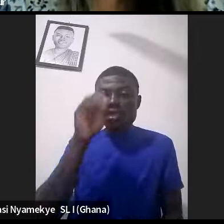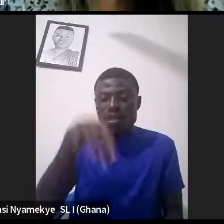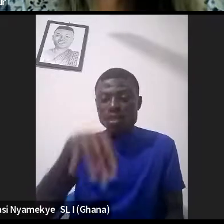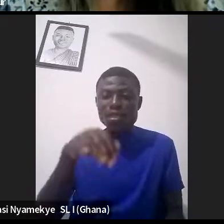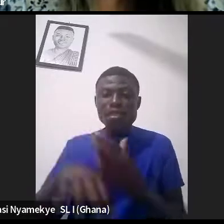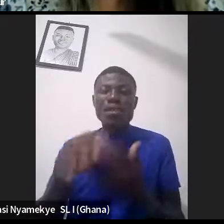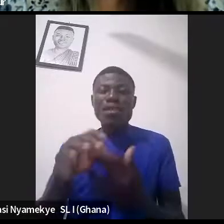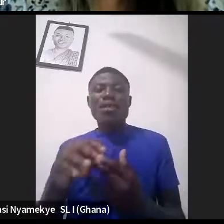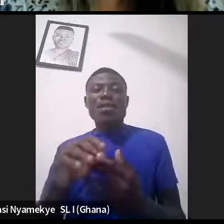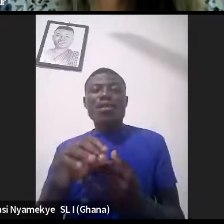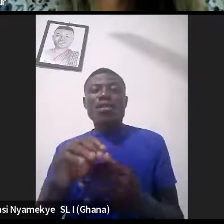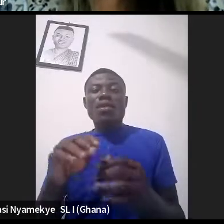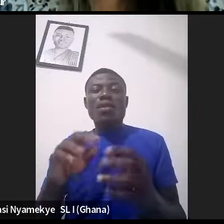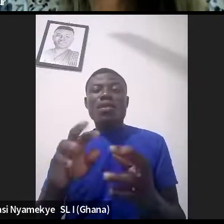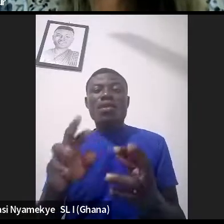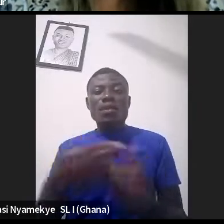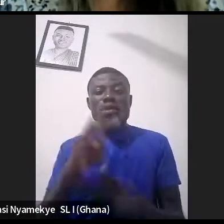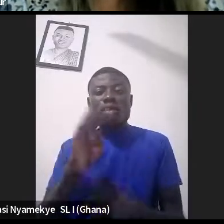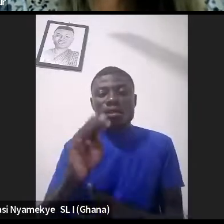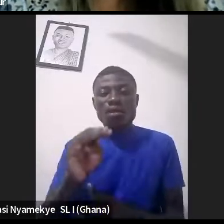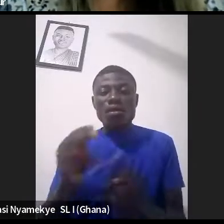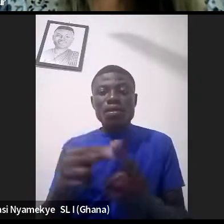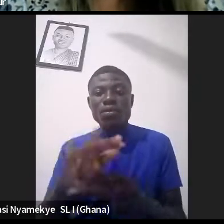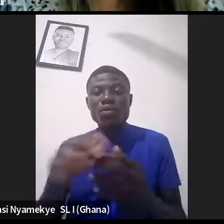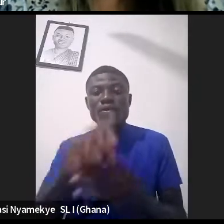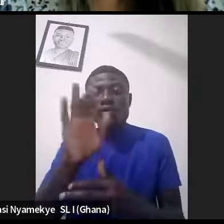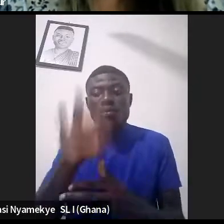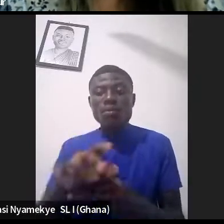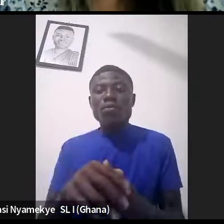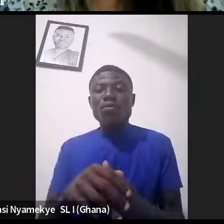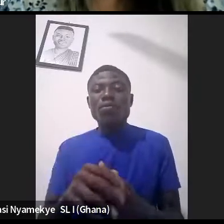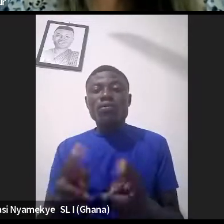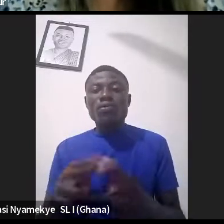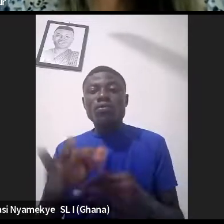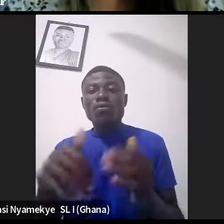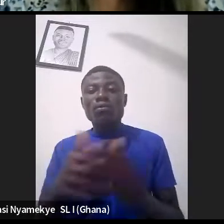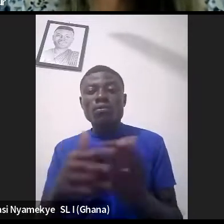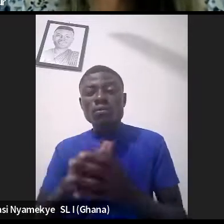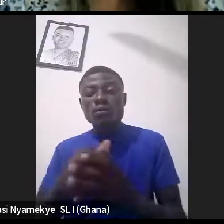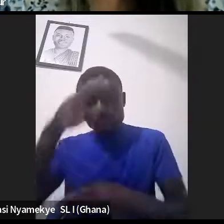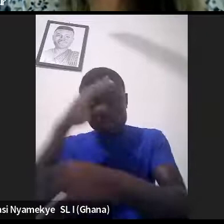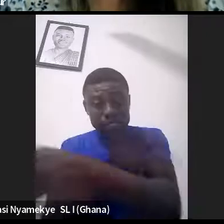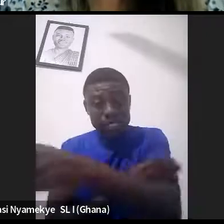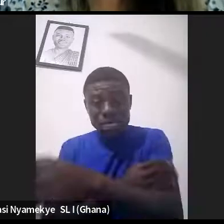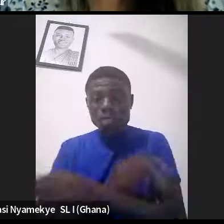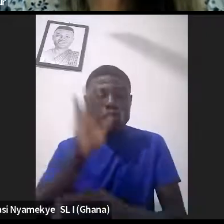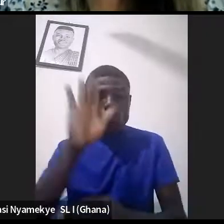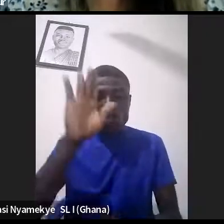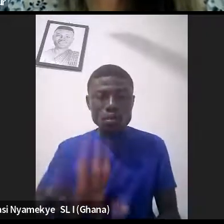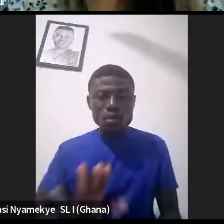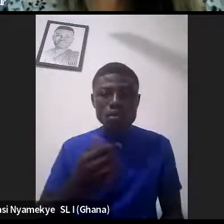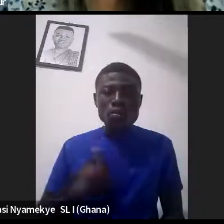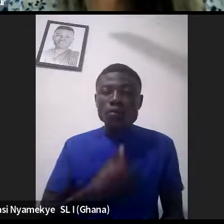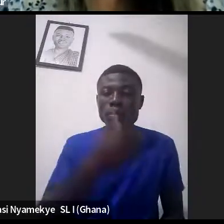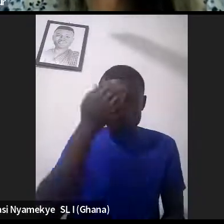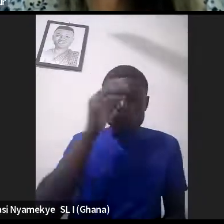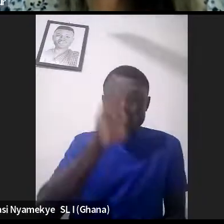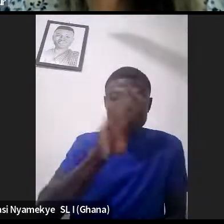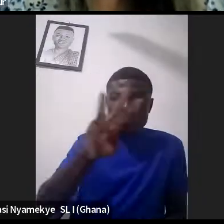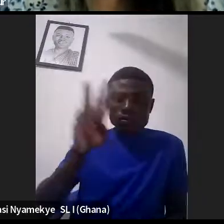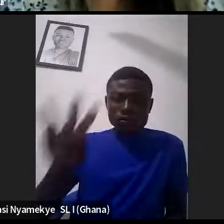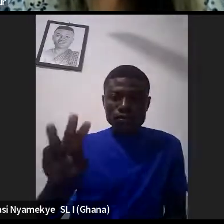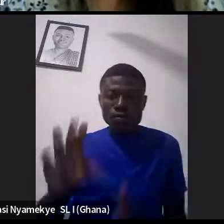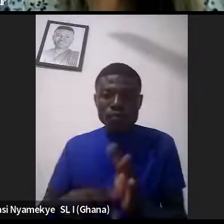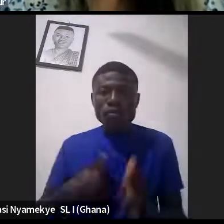to see what Benjamin is up to. He's spectacular. I went on the website, and I think I've